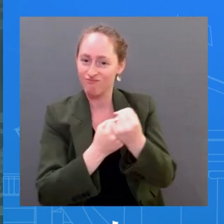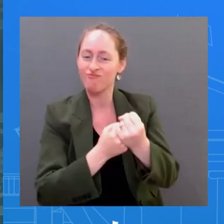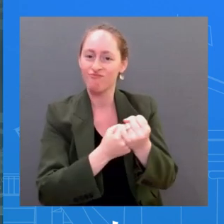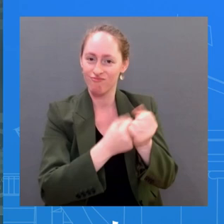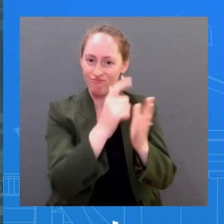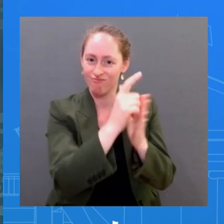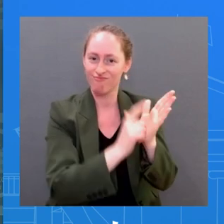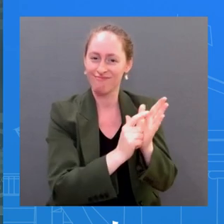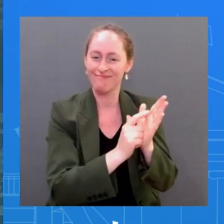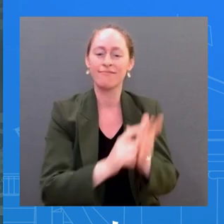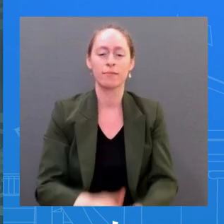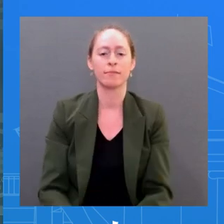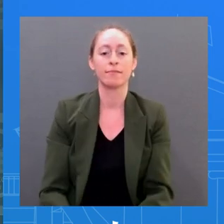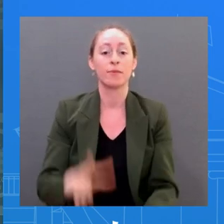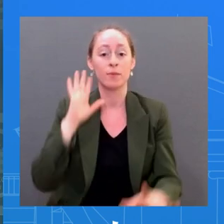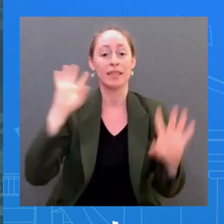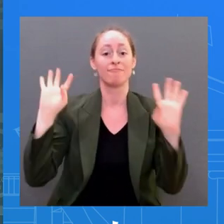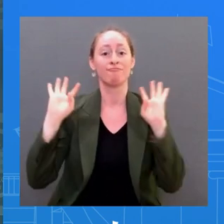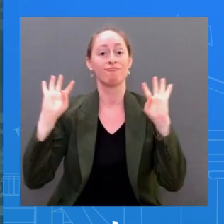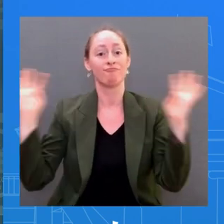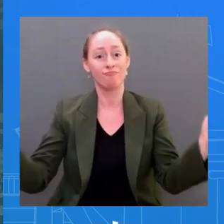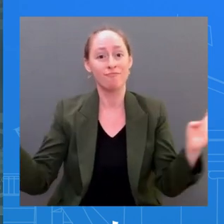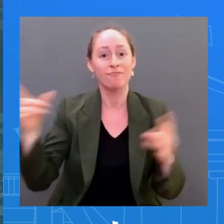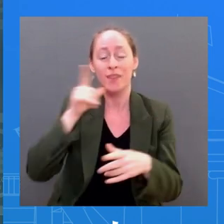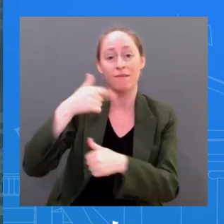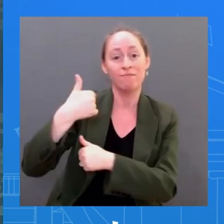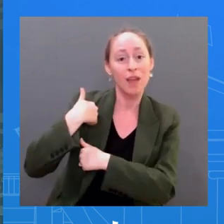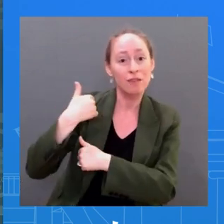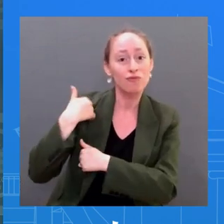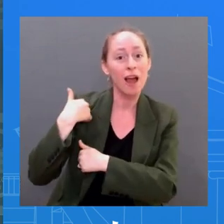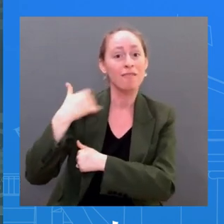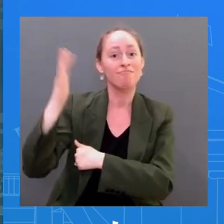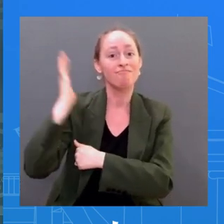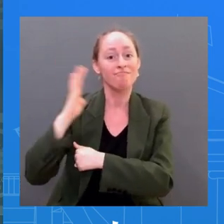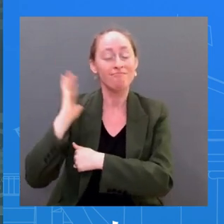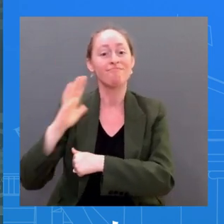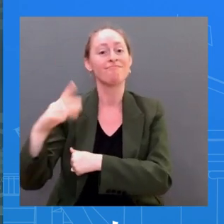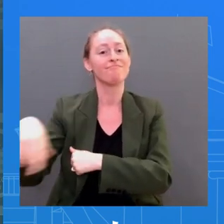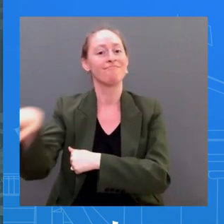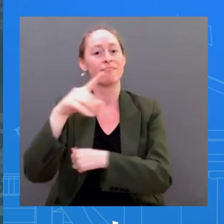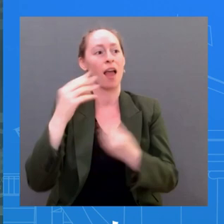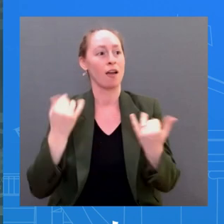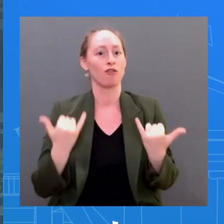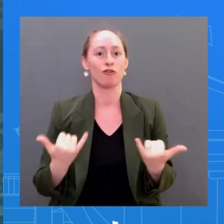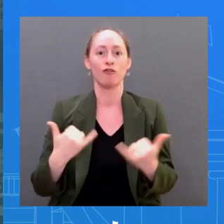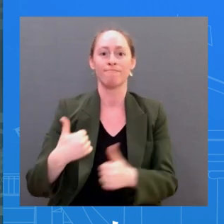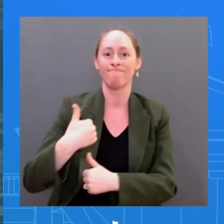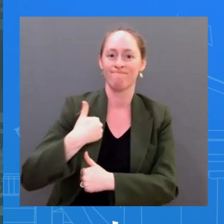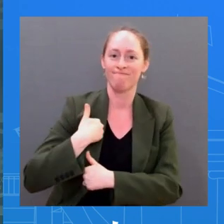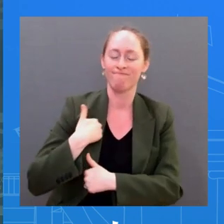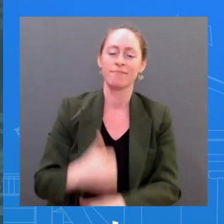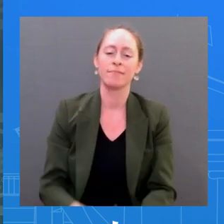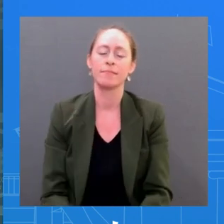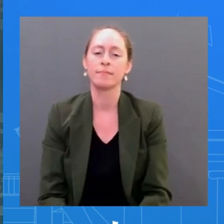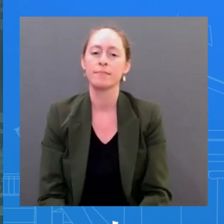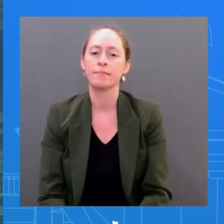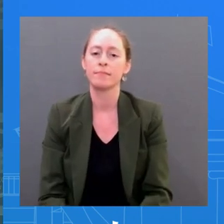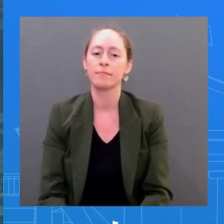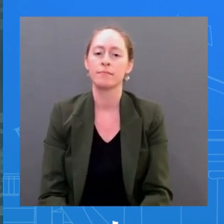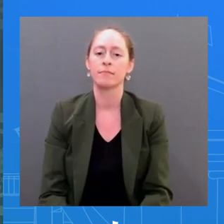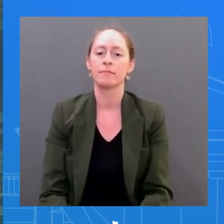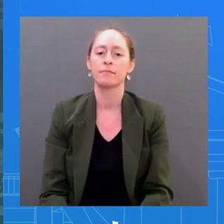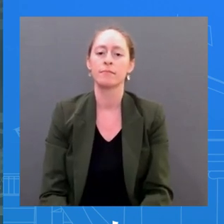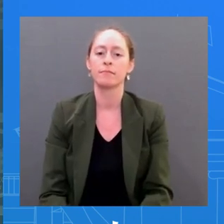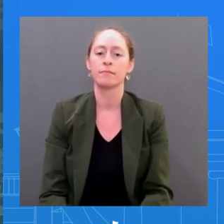laws. President Biden ran on the promise to unite the country, which is why supporting veterans is a key part of his